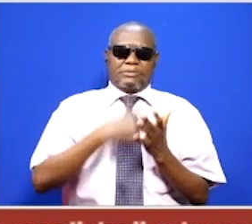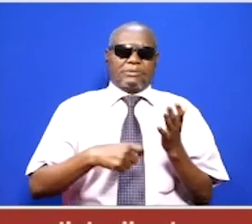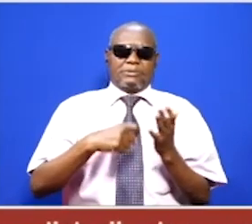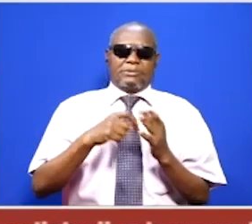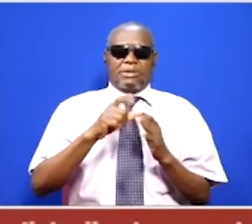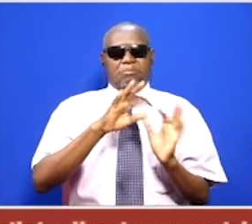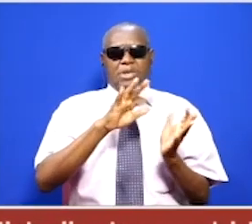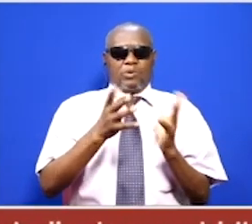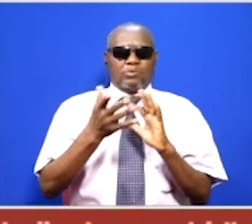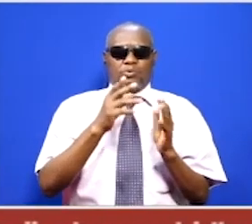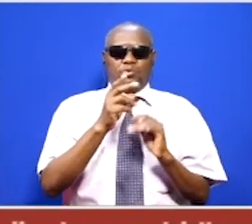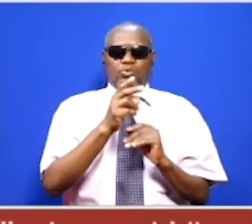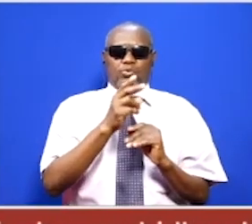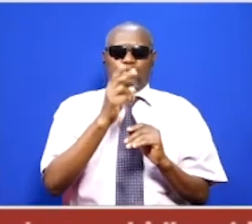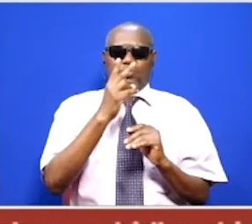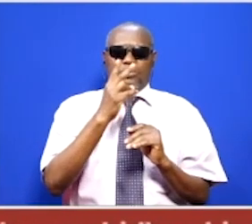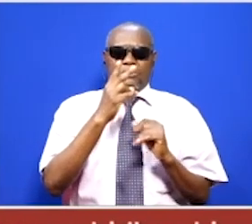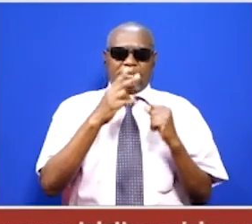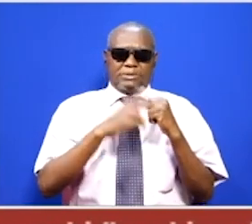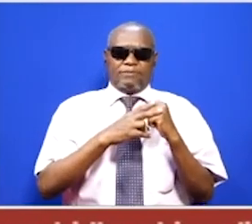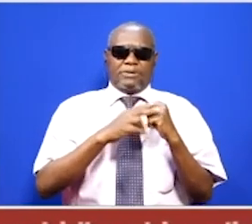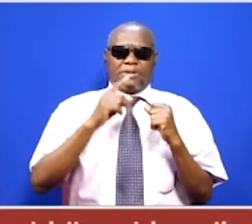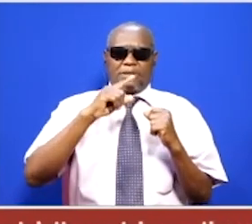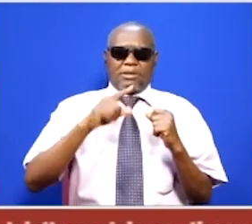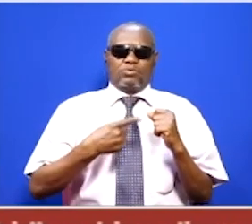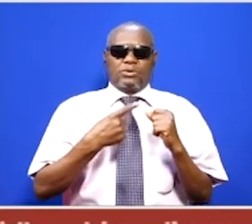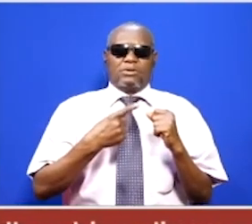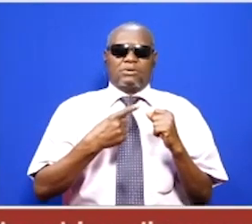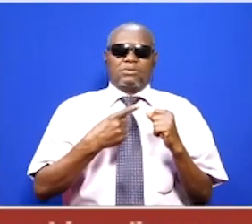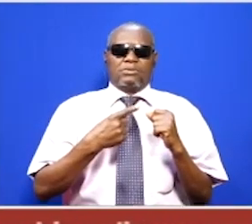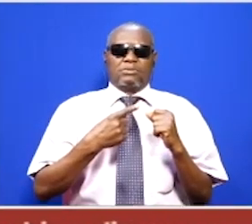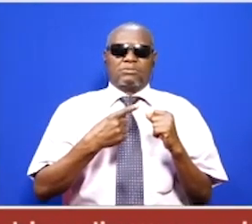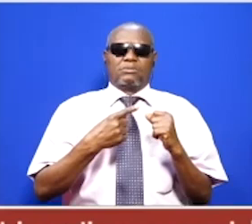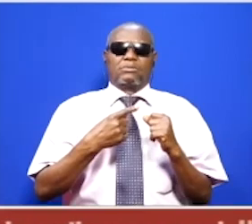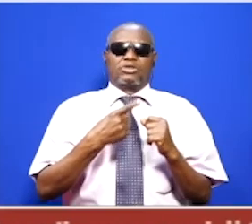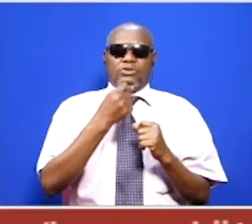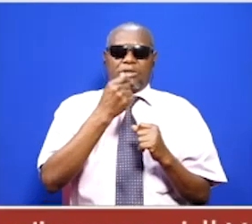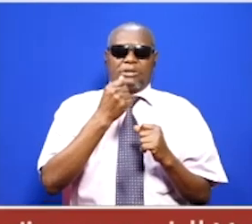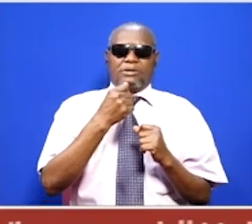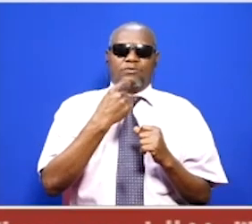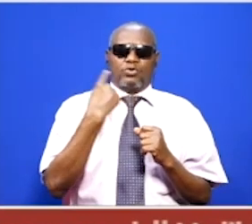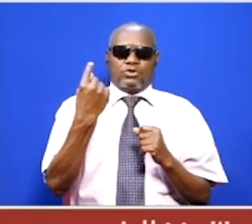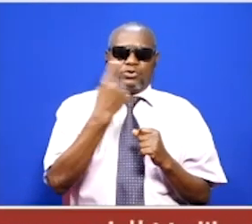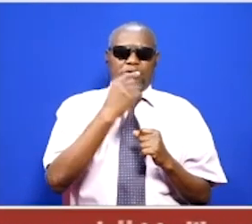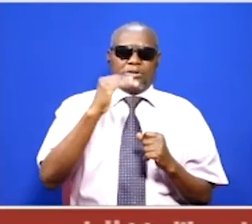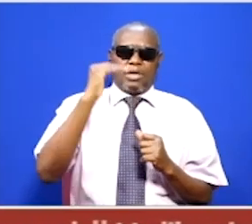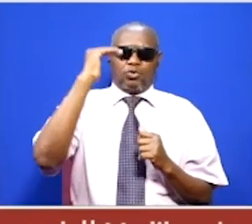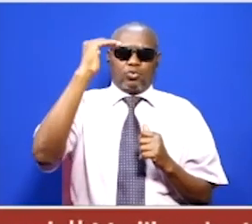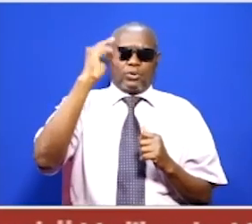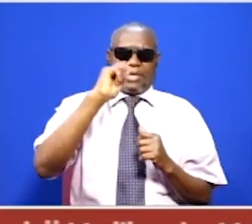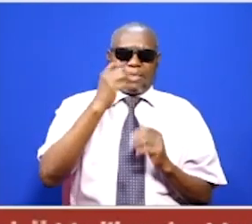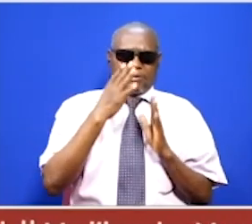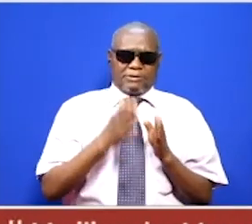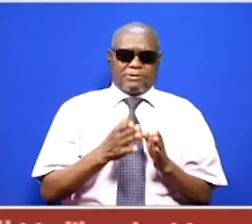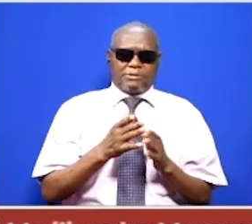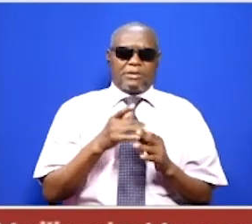approximately 27,000 shillings per every adult Kenyan. Number four, it's